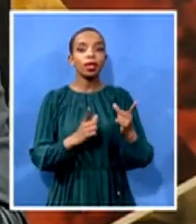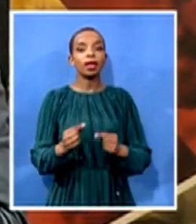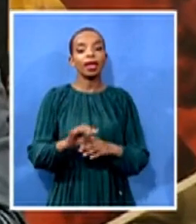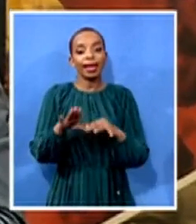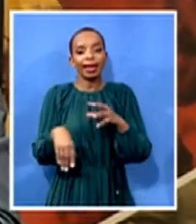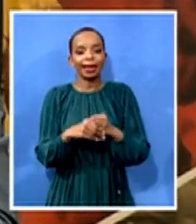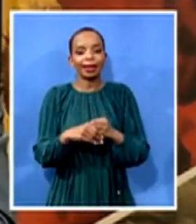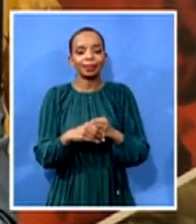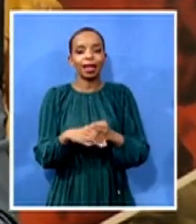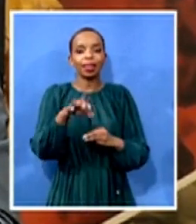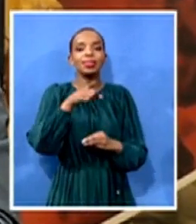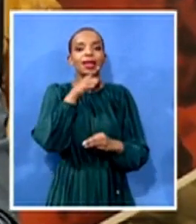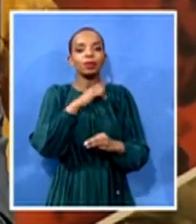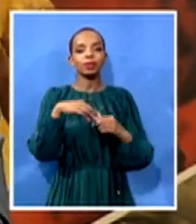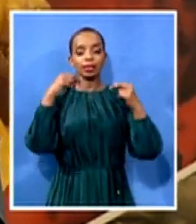and over